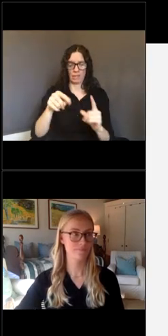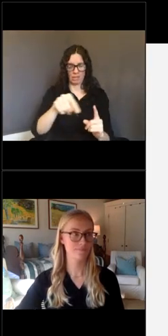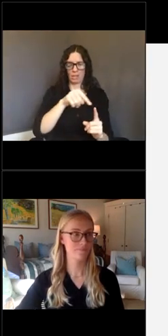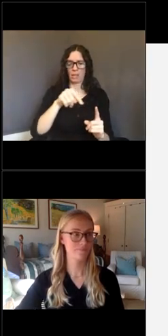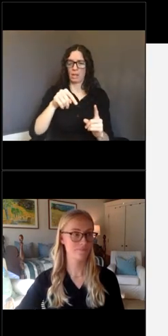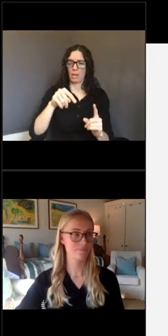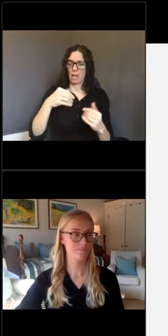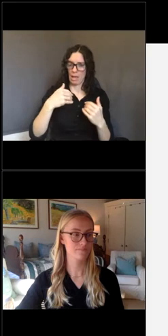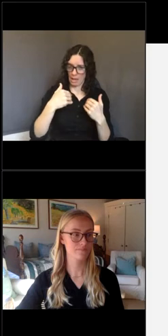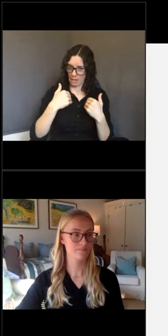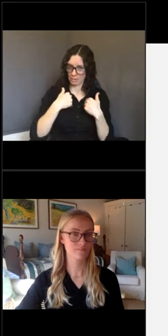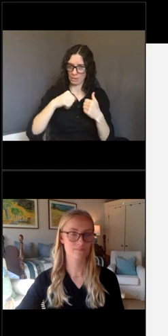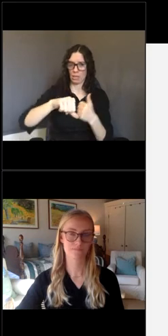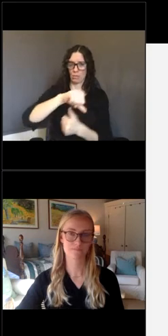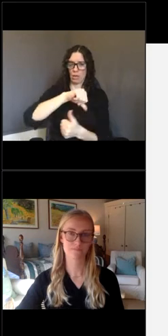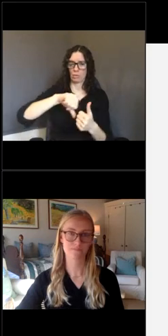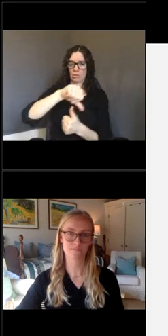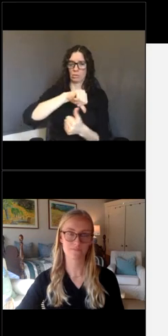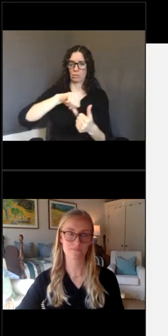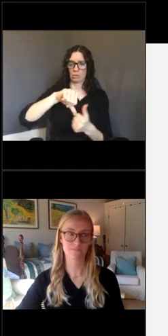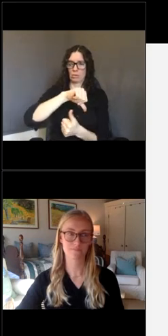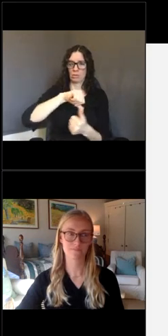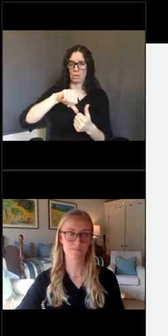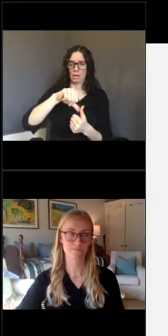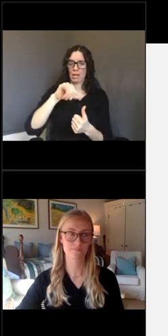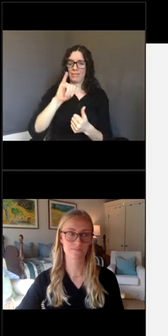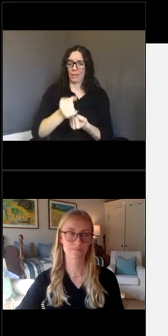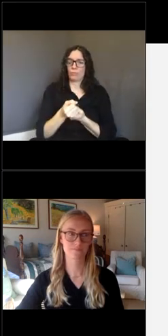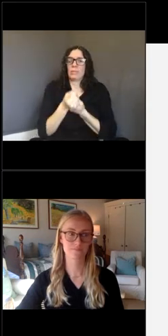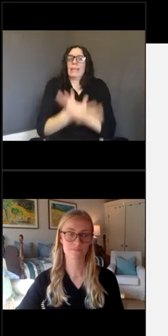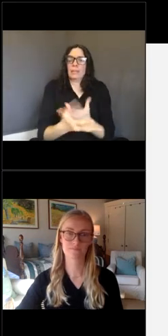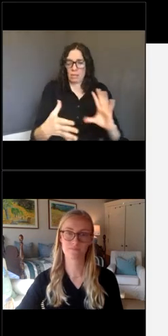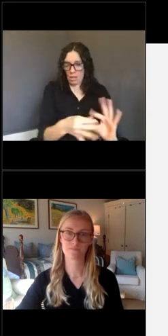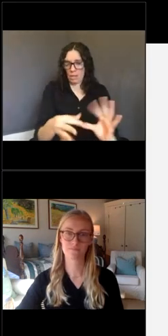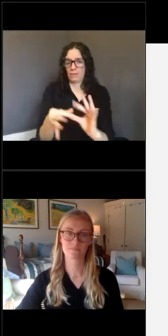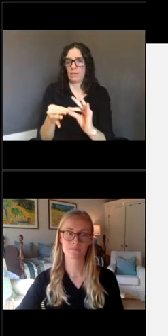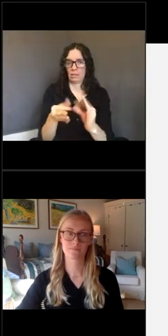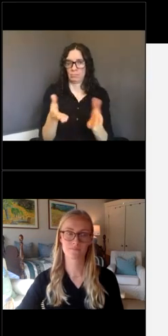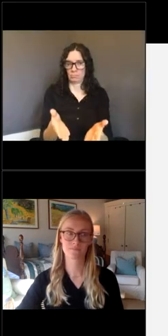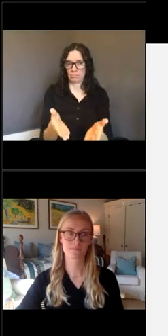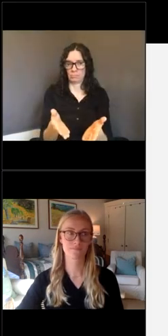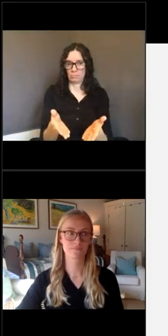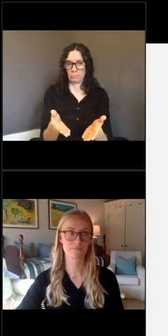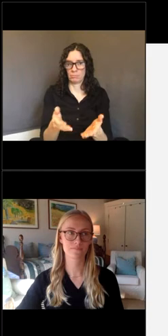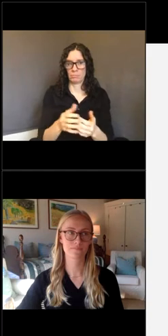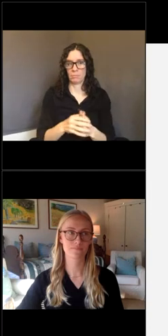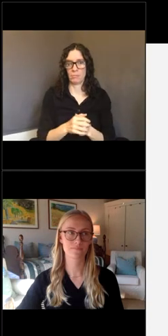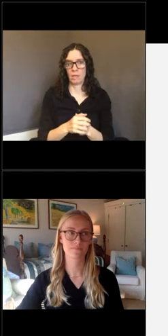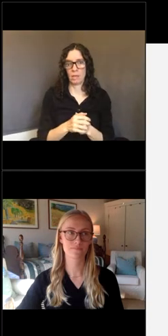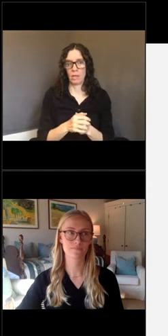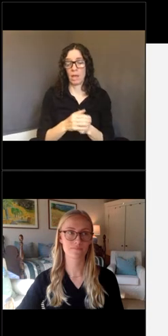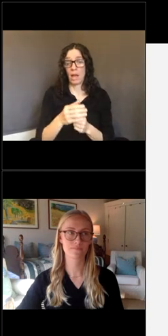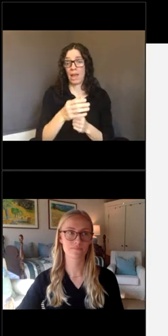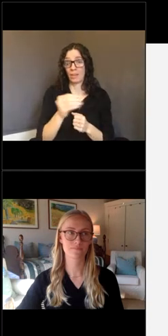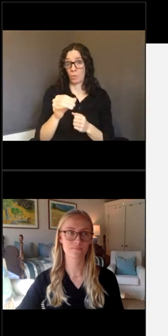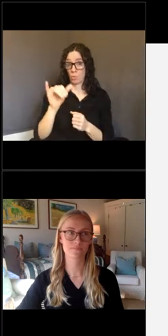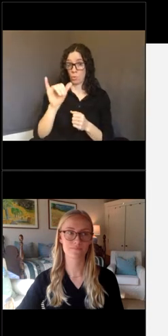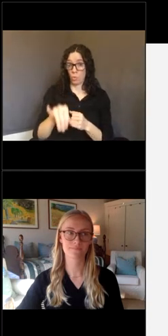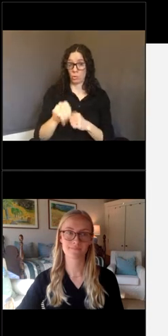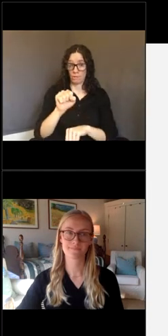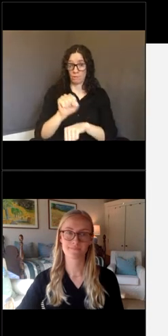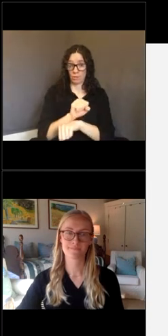create connectivity functions in the marine environment basically are